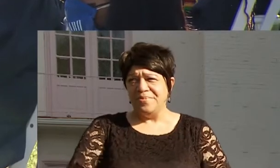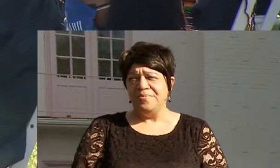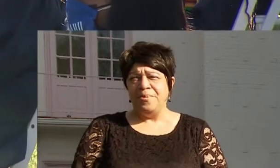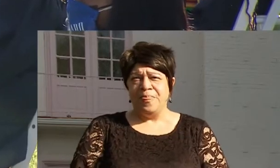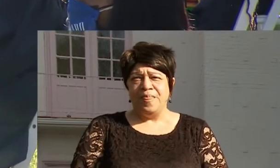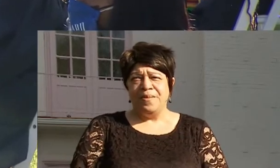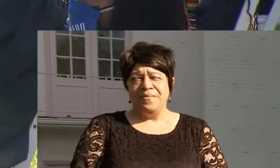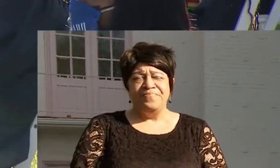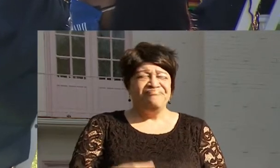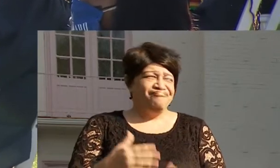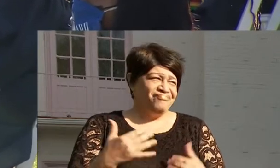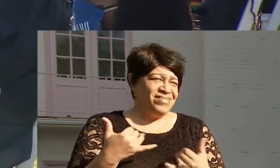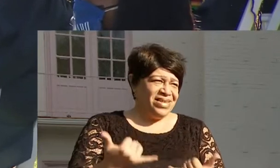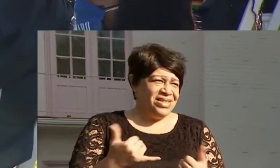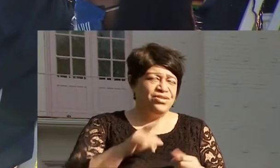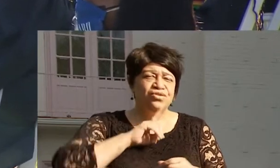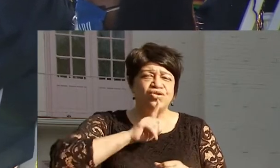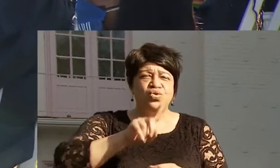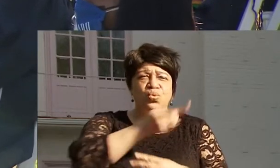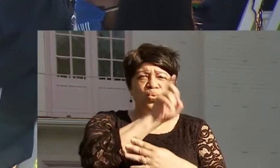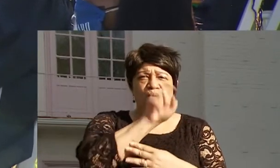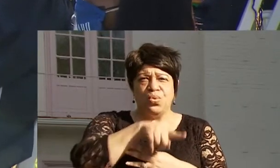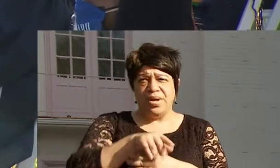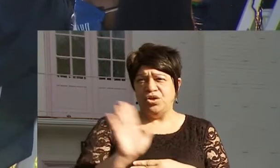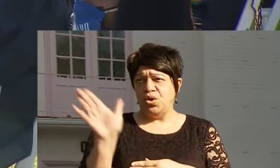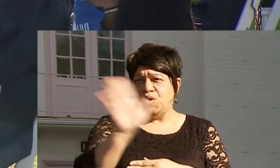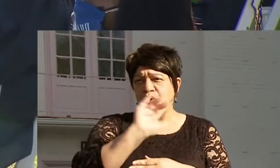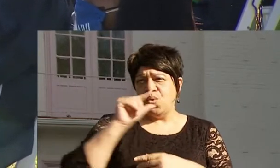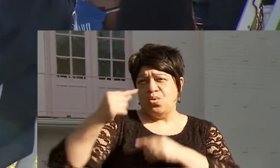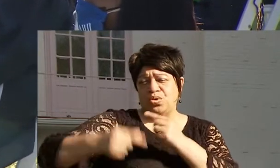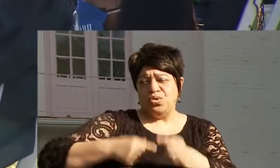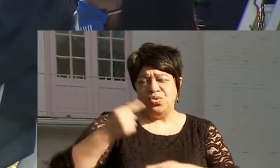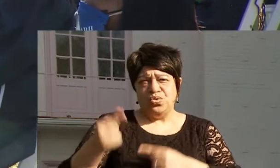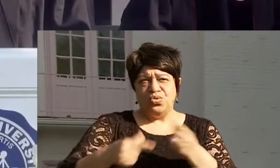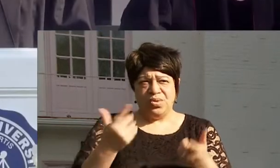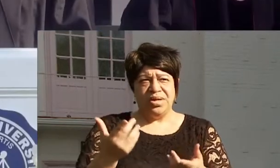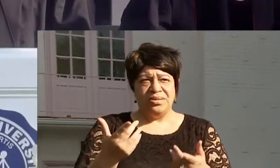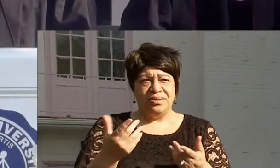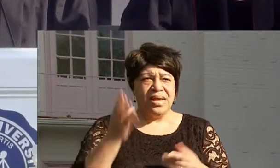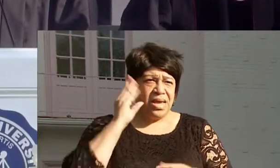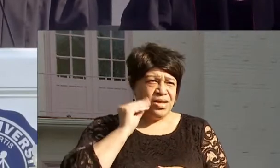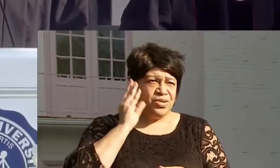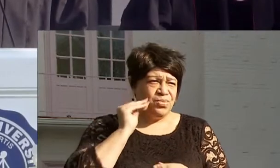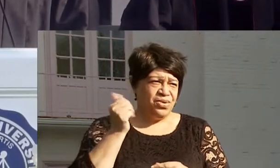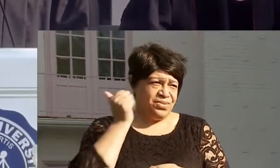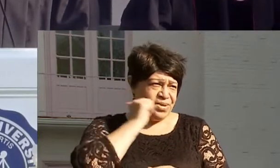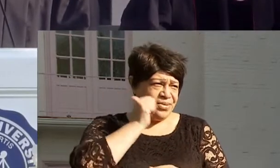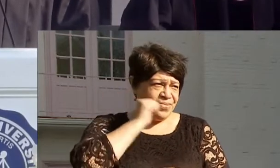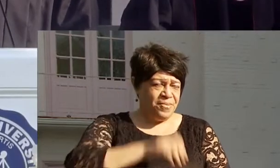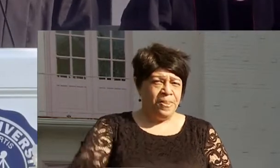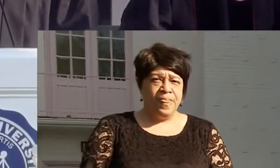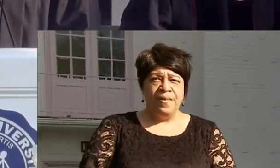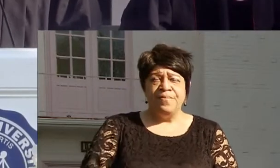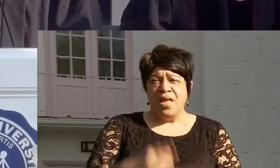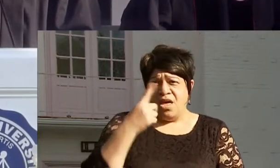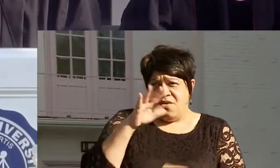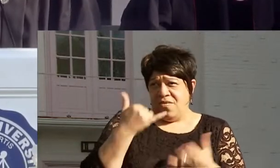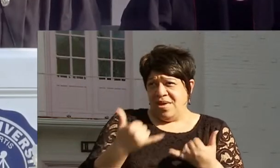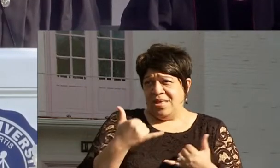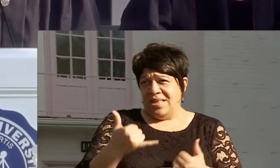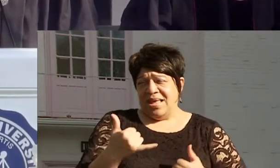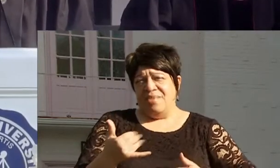This perhaps is a true question your generation is confronted with daily. And for the time being, let's just